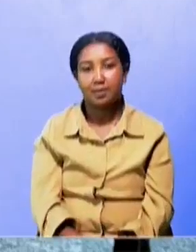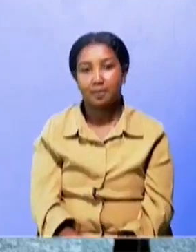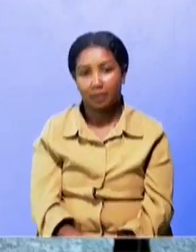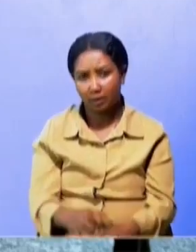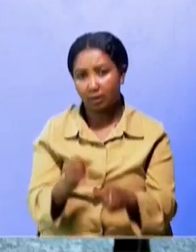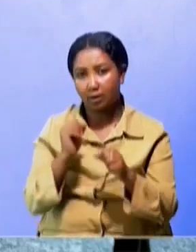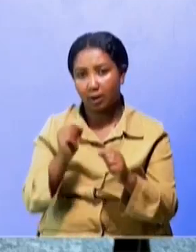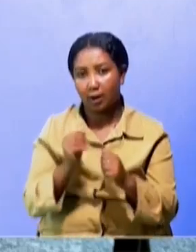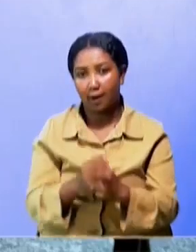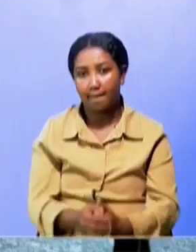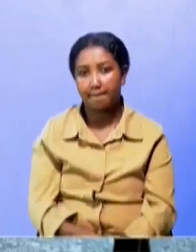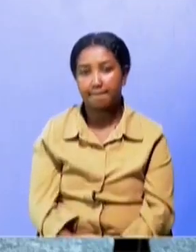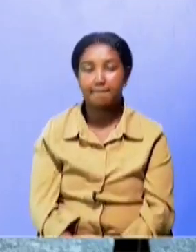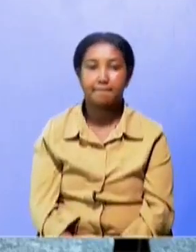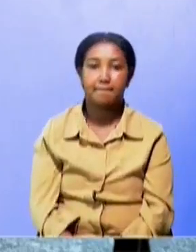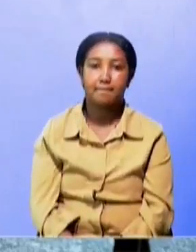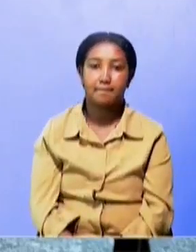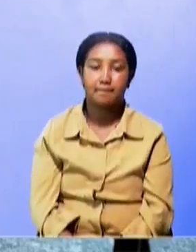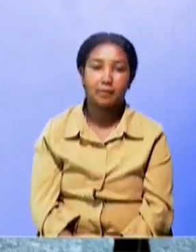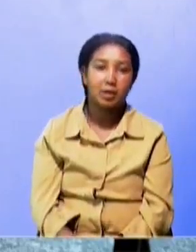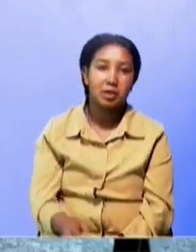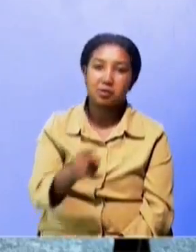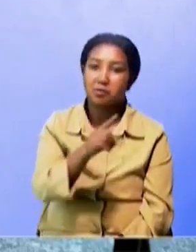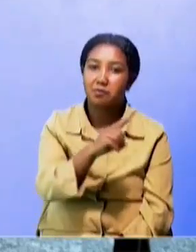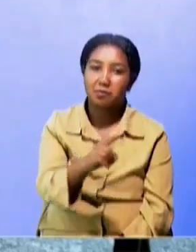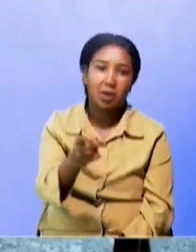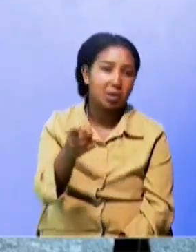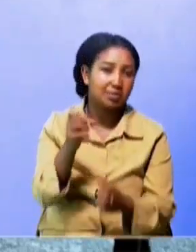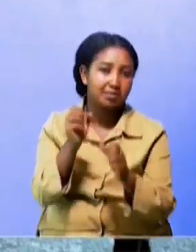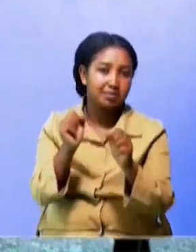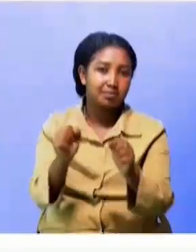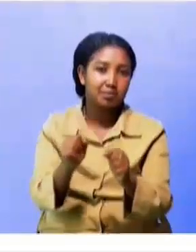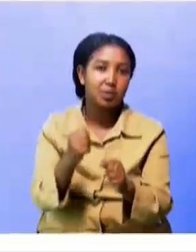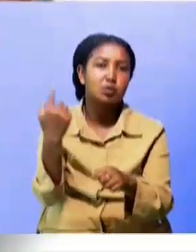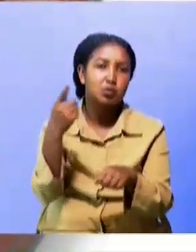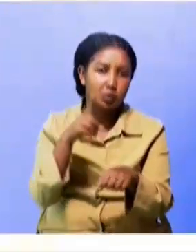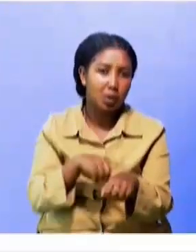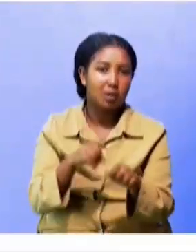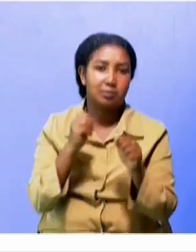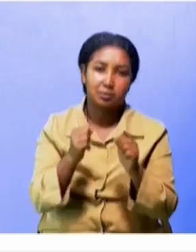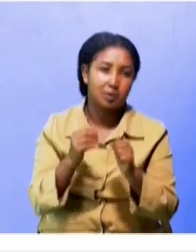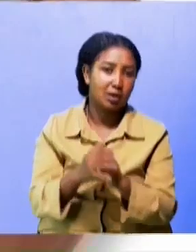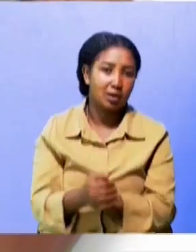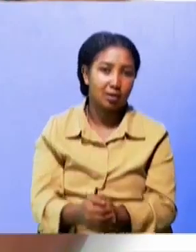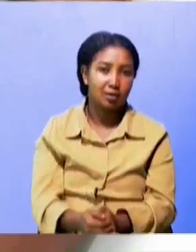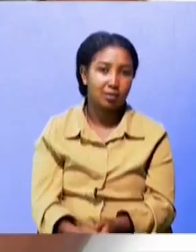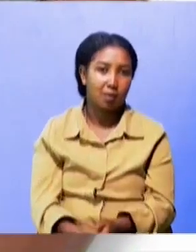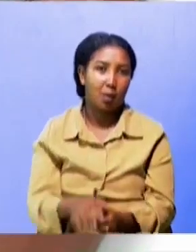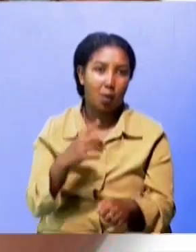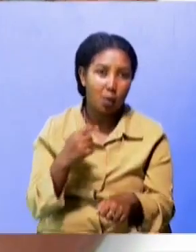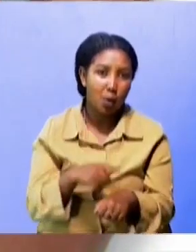Possible. If you like, you are welcome. Usually. Possible.